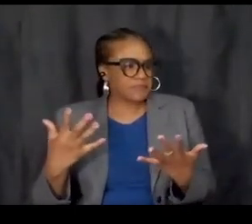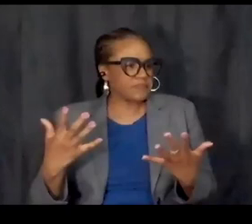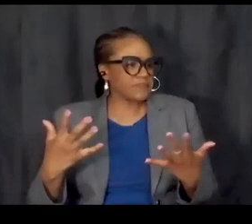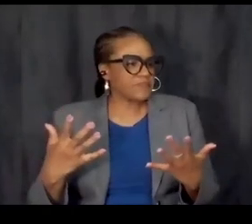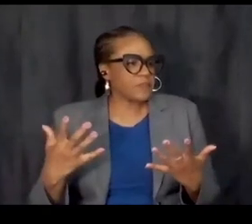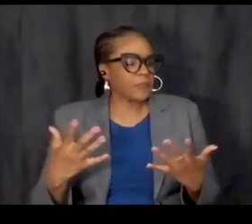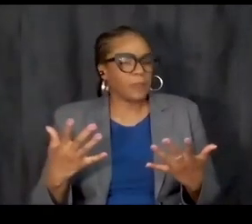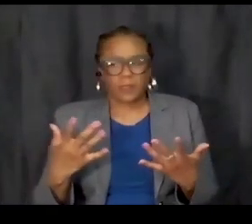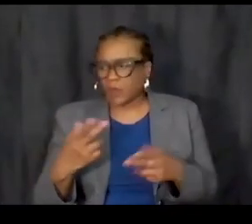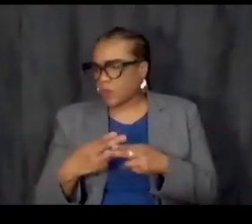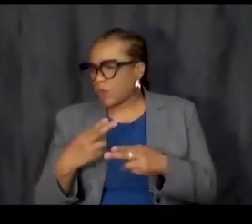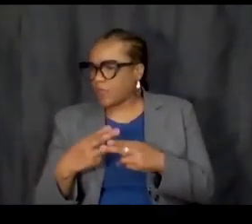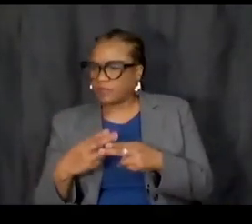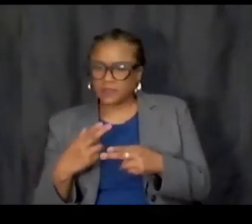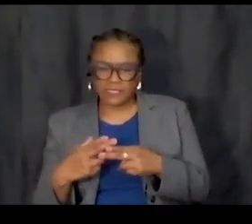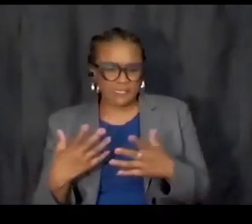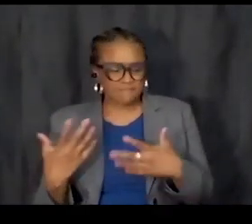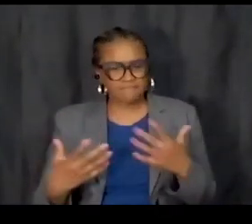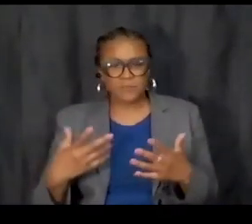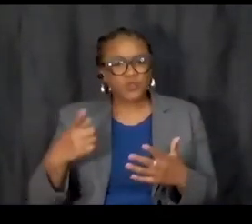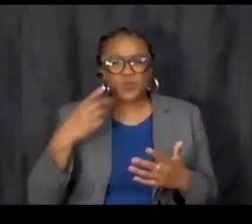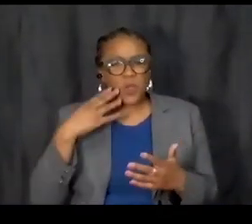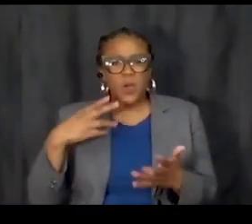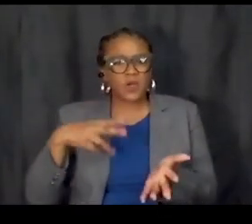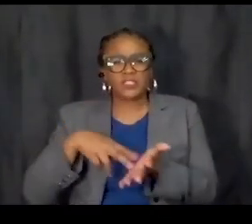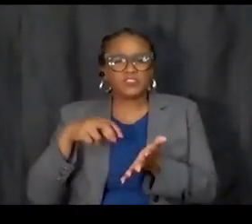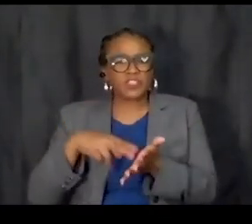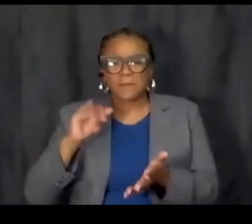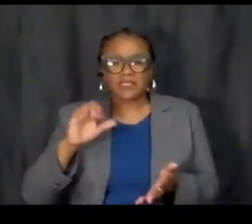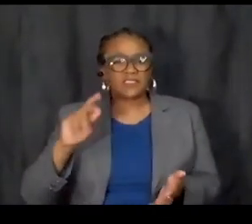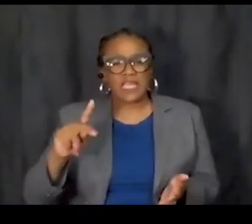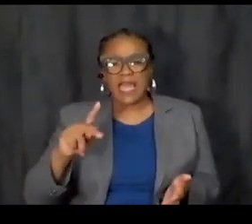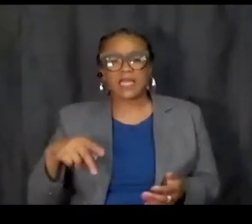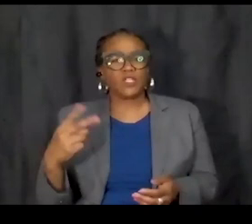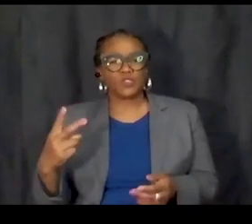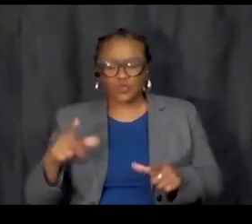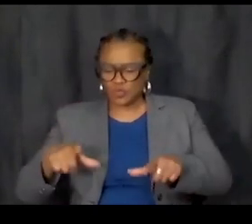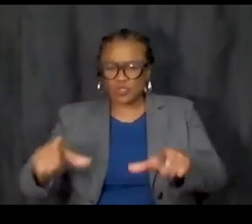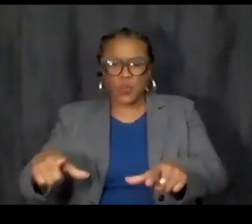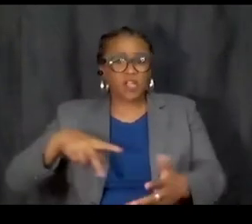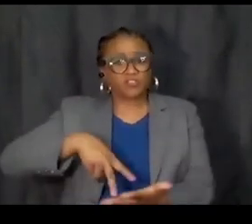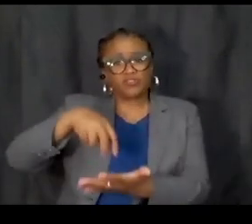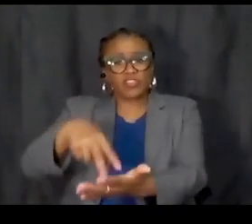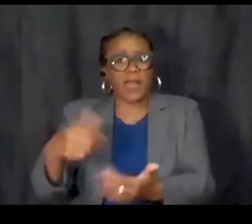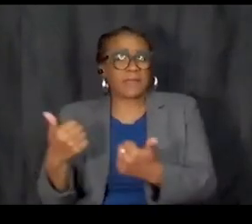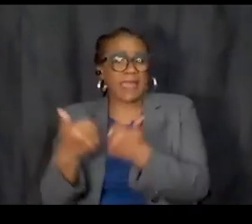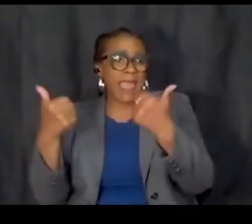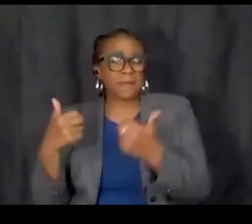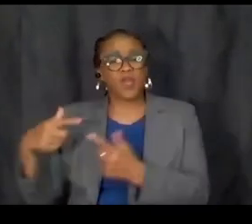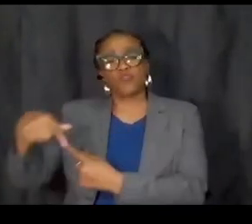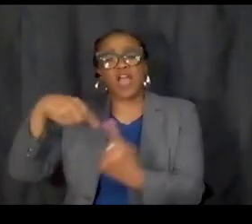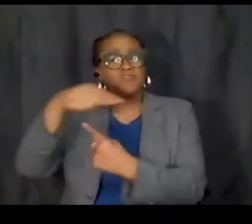what I call them, you know, jumping jack, two square jumping, you know, want to run around naked, want to run